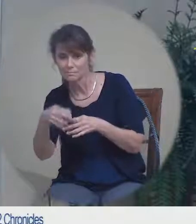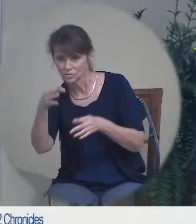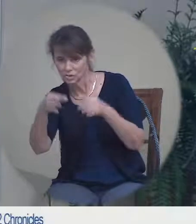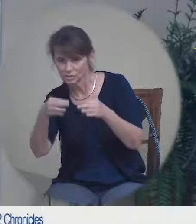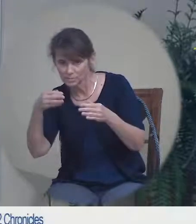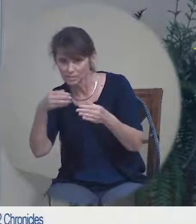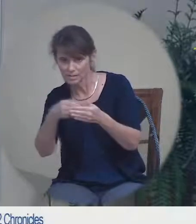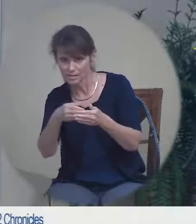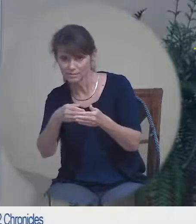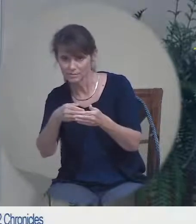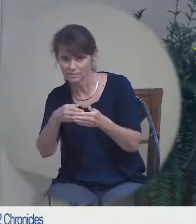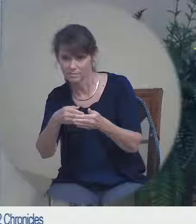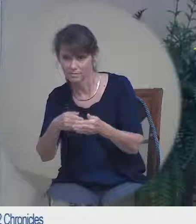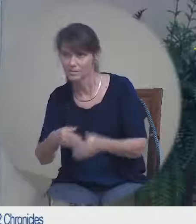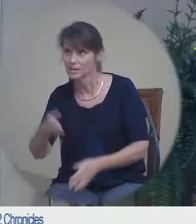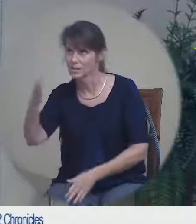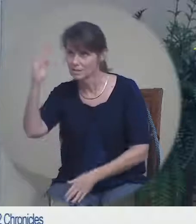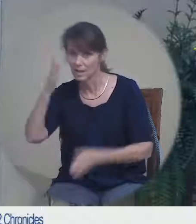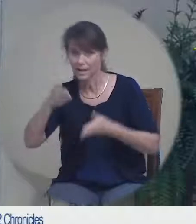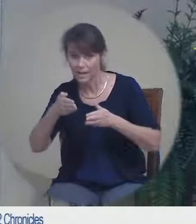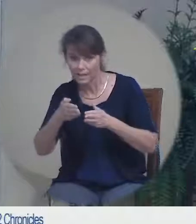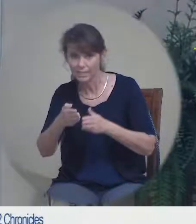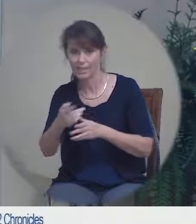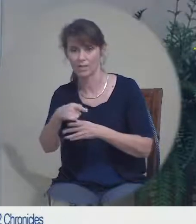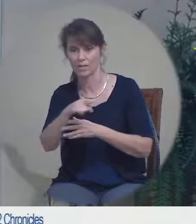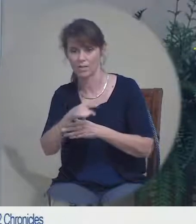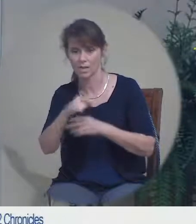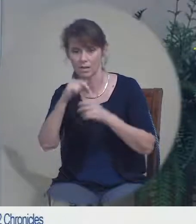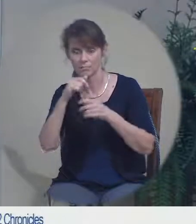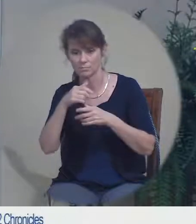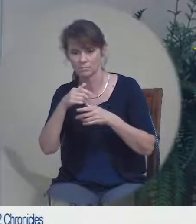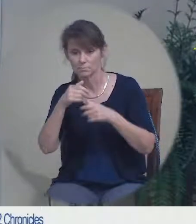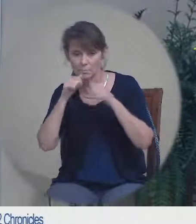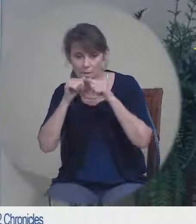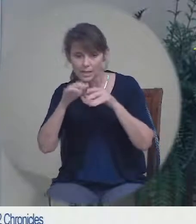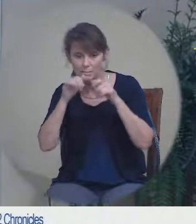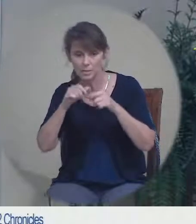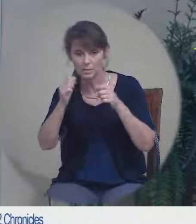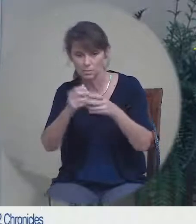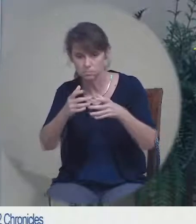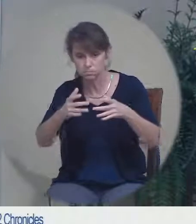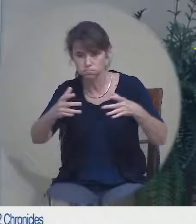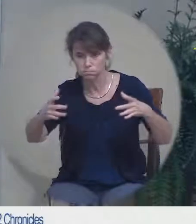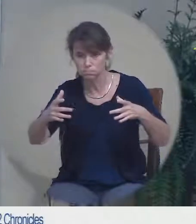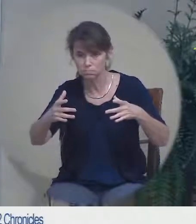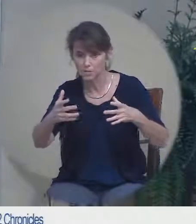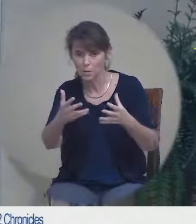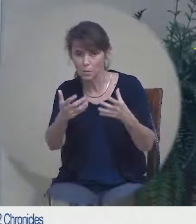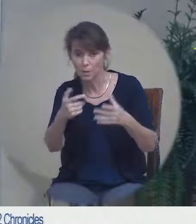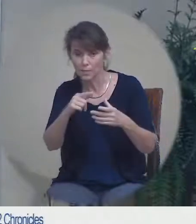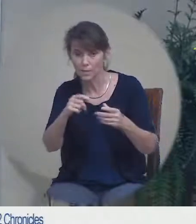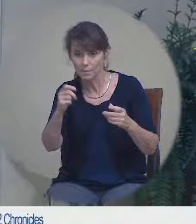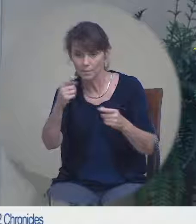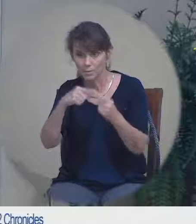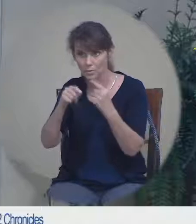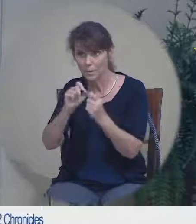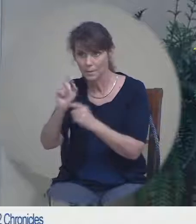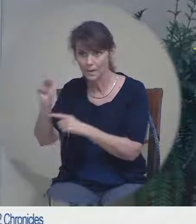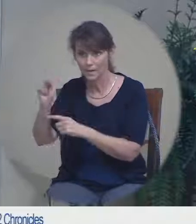of Uzziah. God was allowing them to be blessed and be prospered with the desire that they would turn back to him.